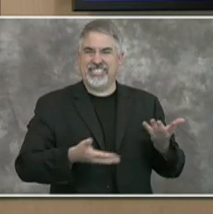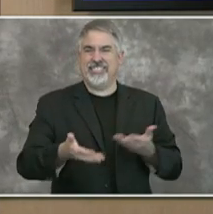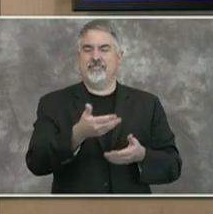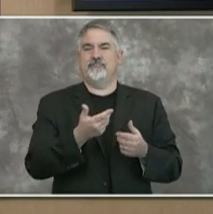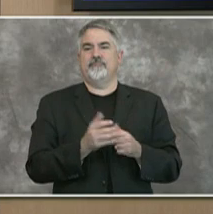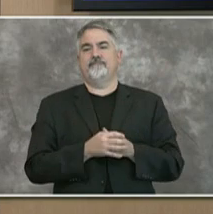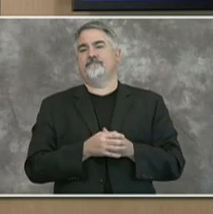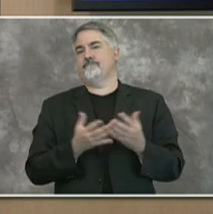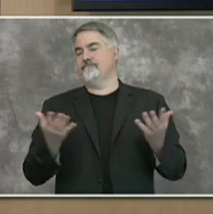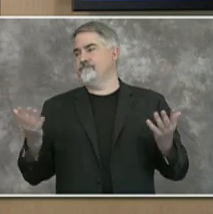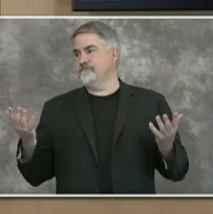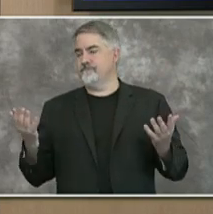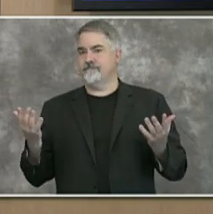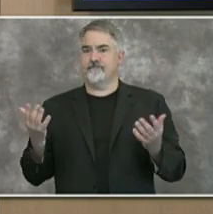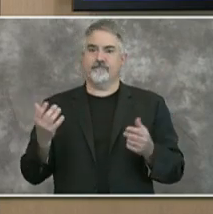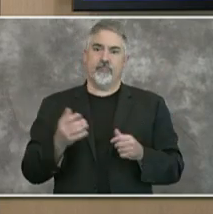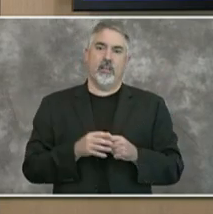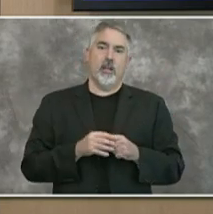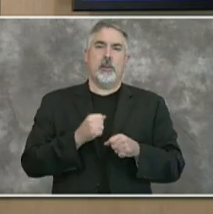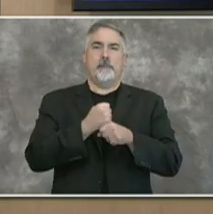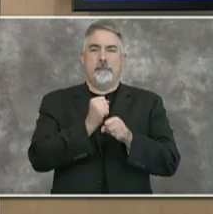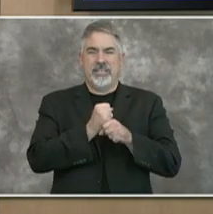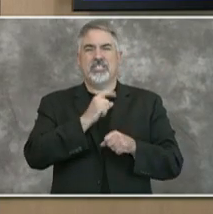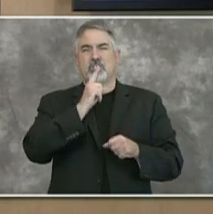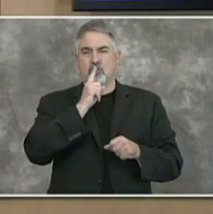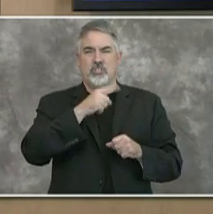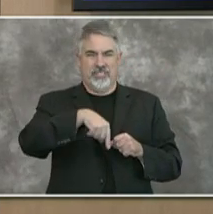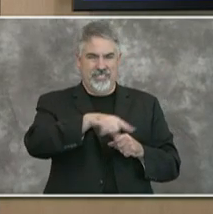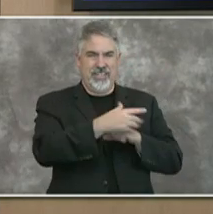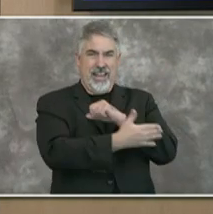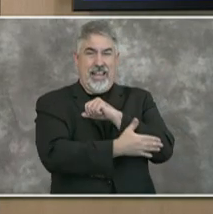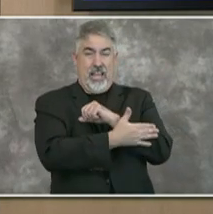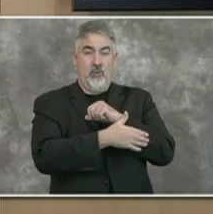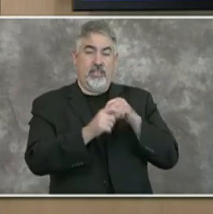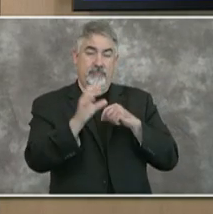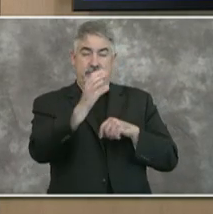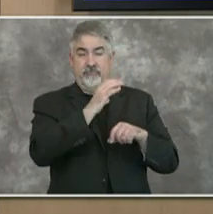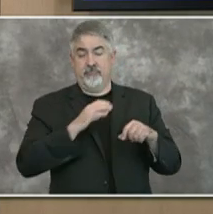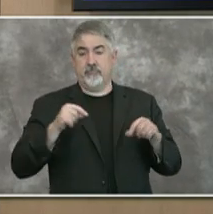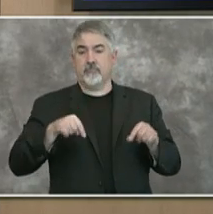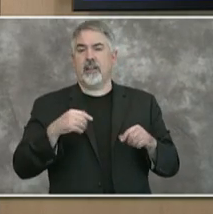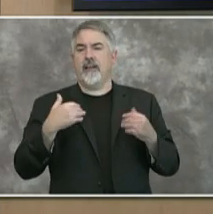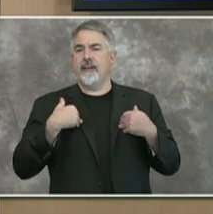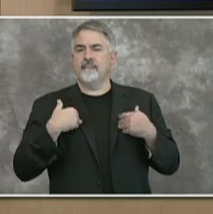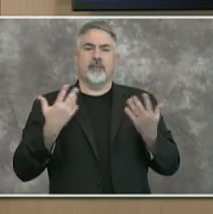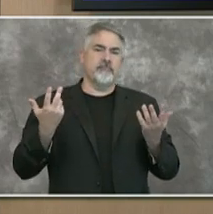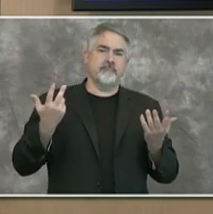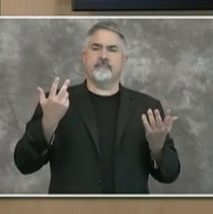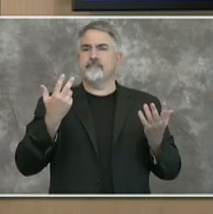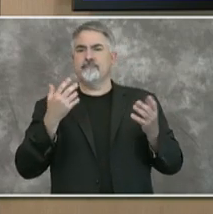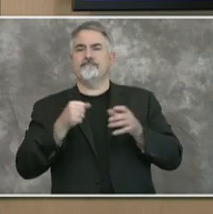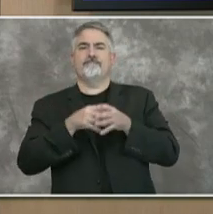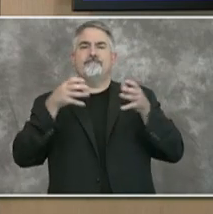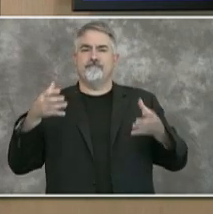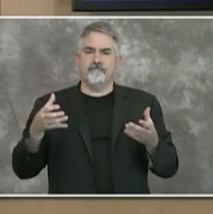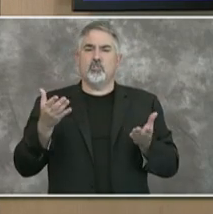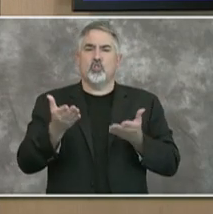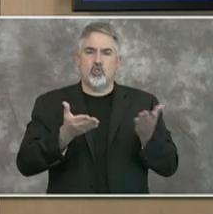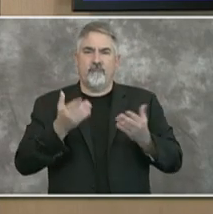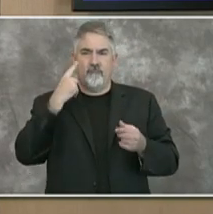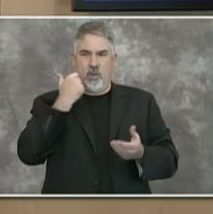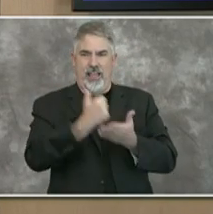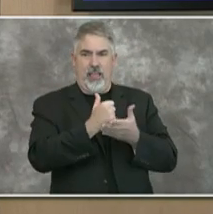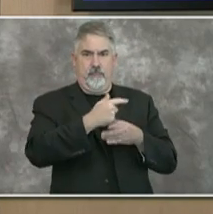also with the state to make sure that counties have capacity to expand to serve folks who would